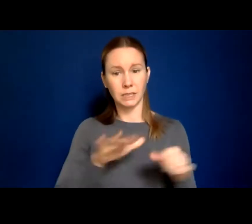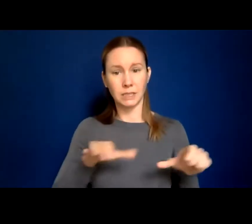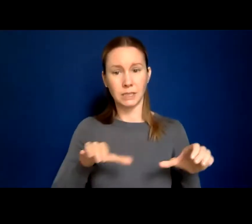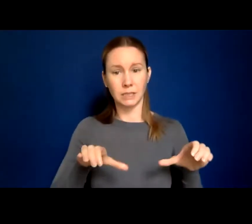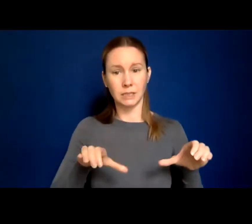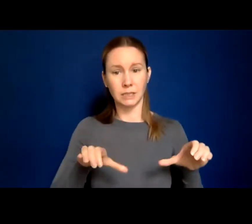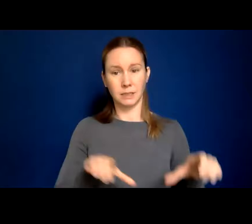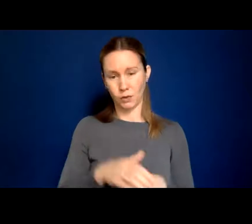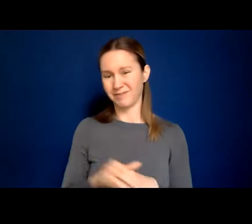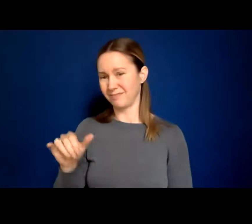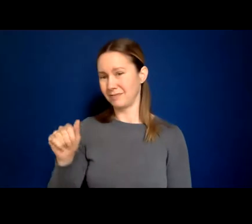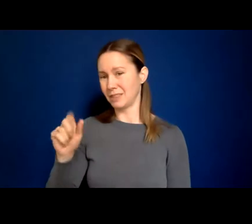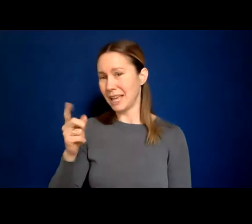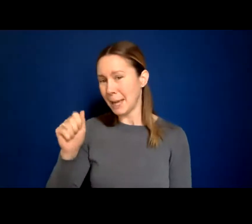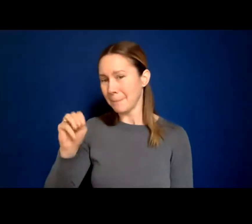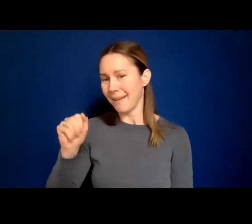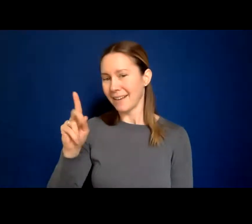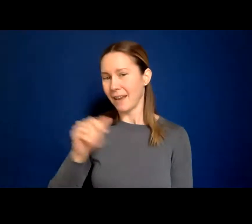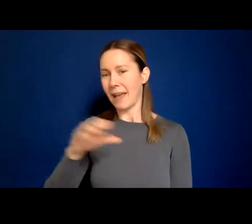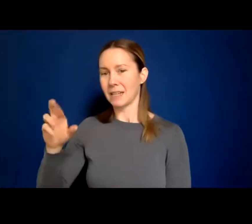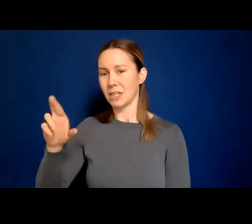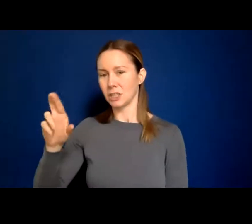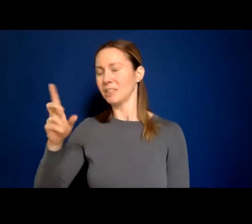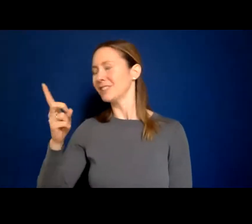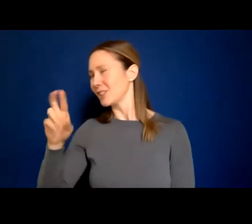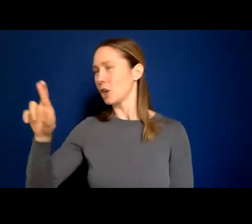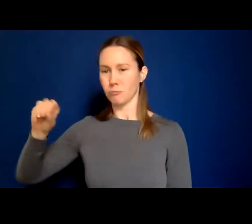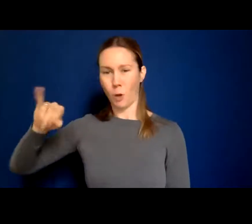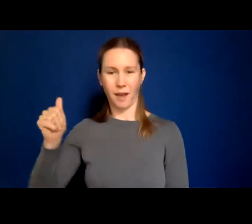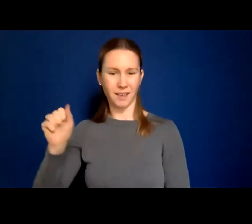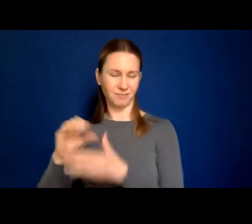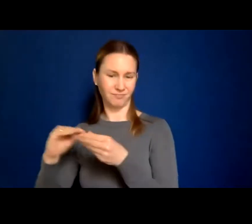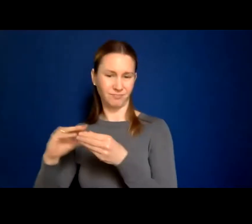Dr. Rojas were talking about. I can quickly share some